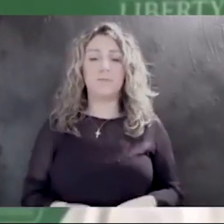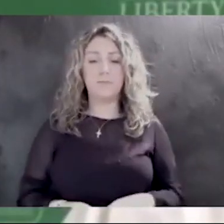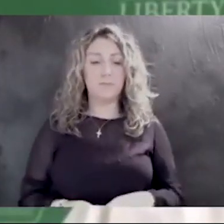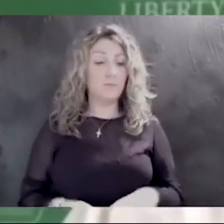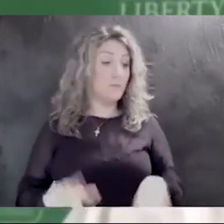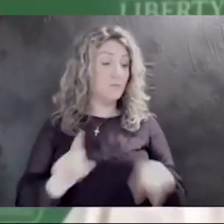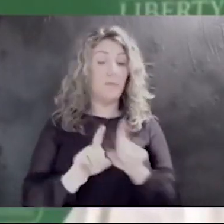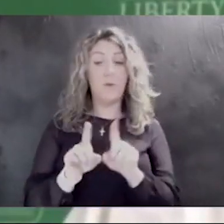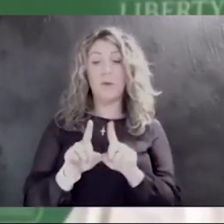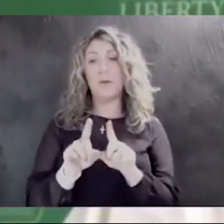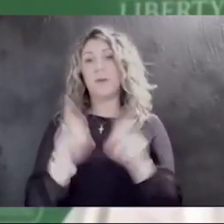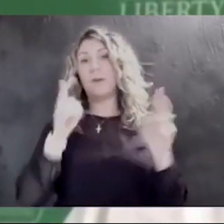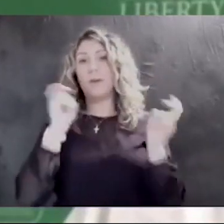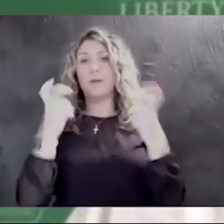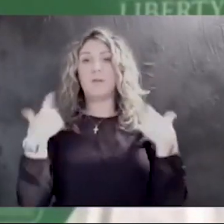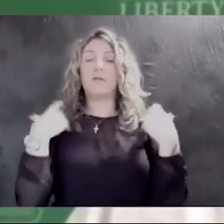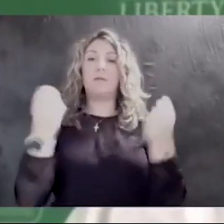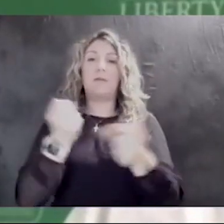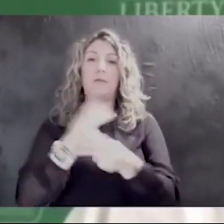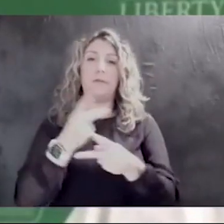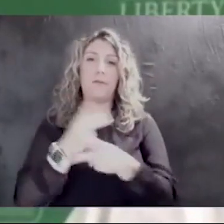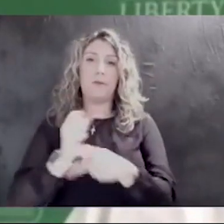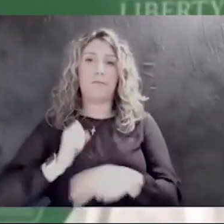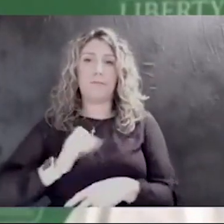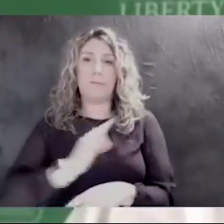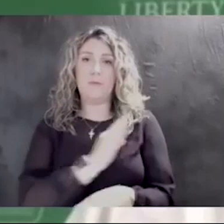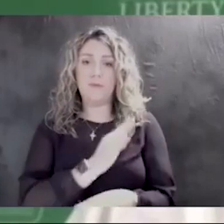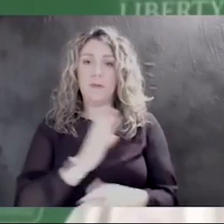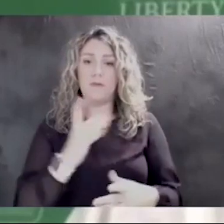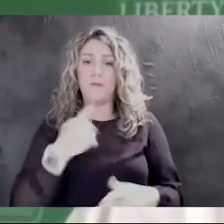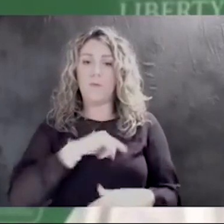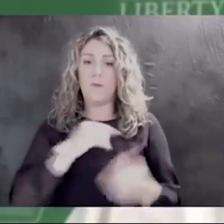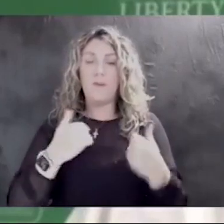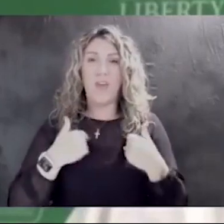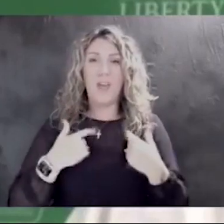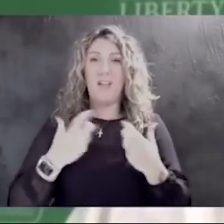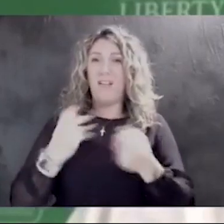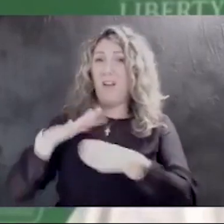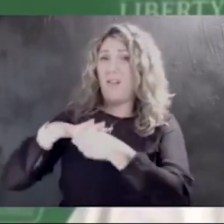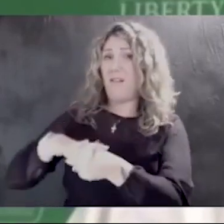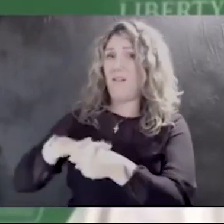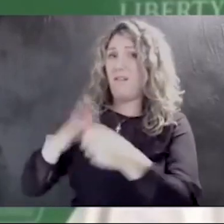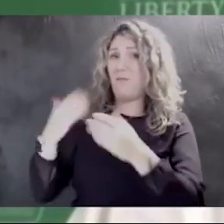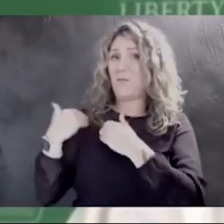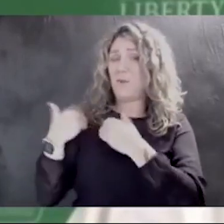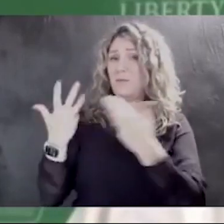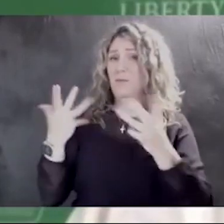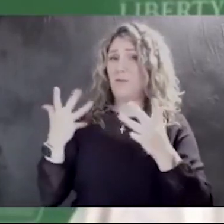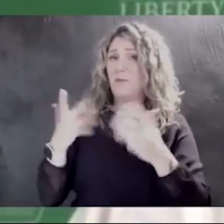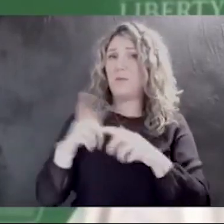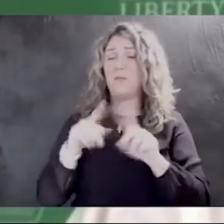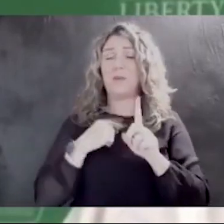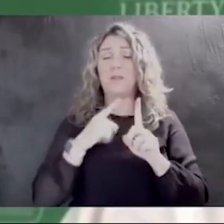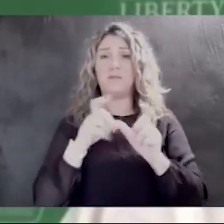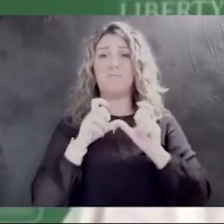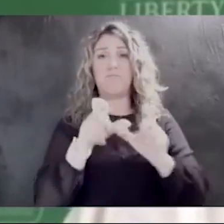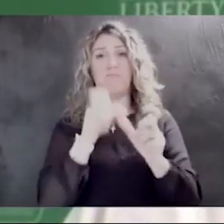the healthcare staffing, and already we put a lot of strain on them, and that's going to continue,